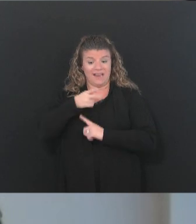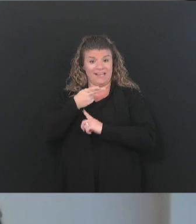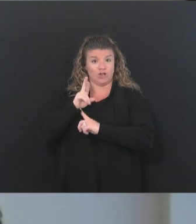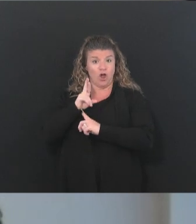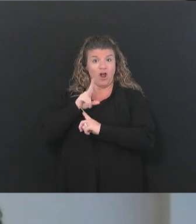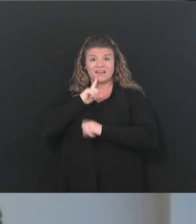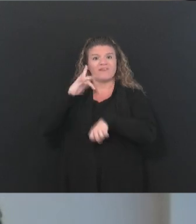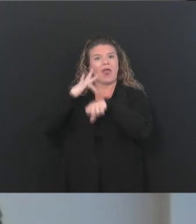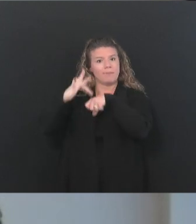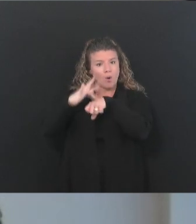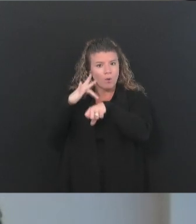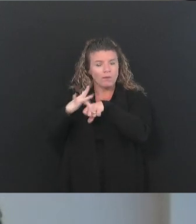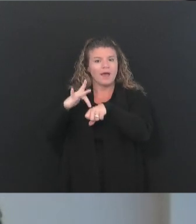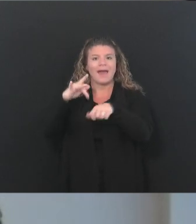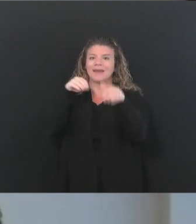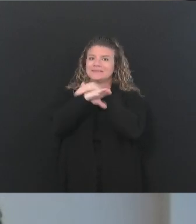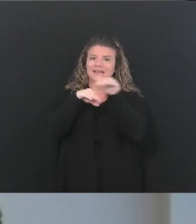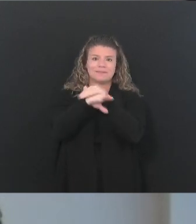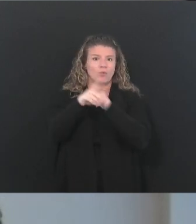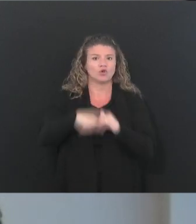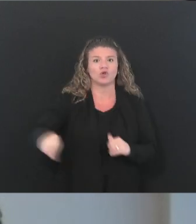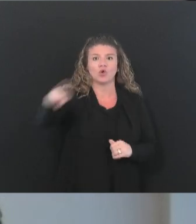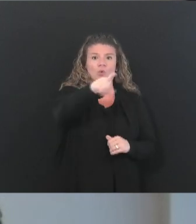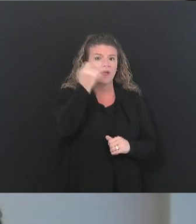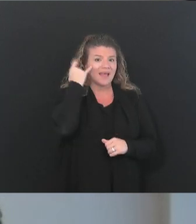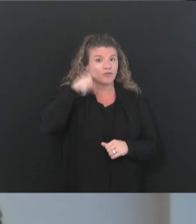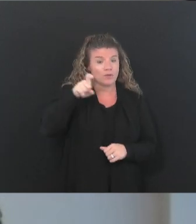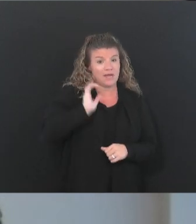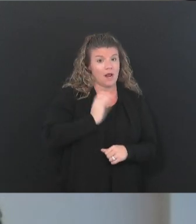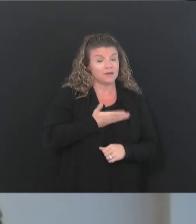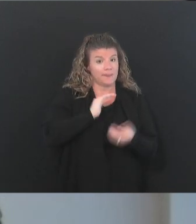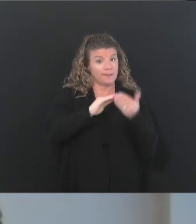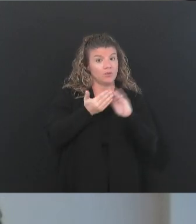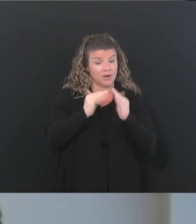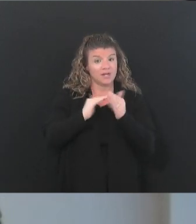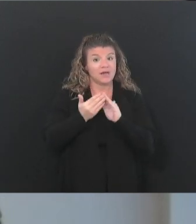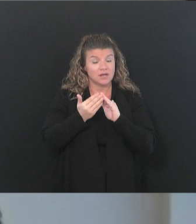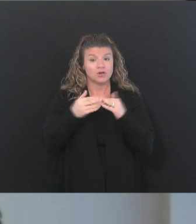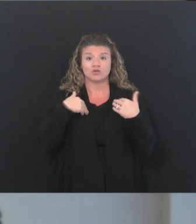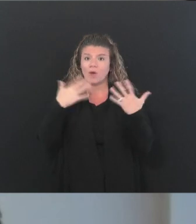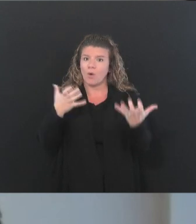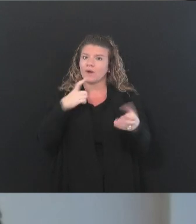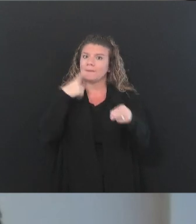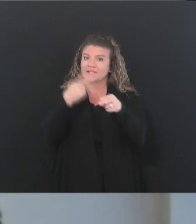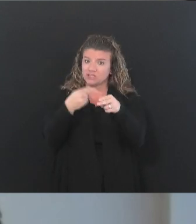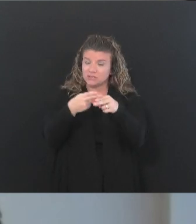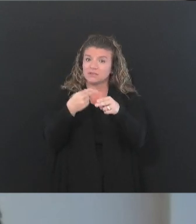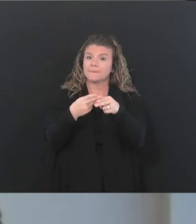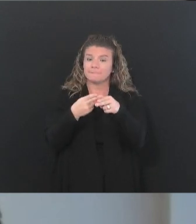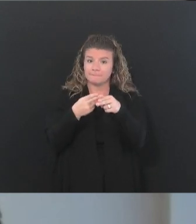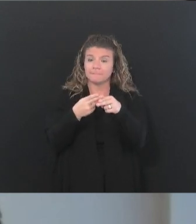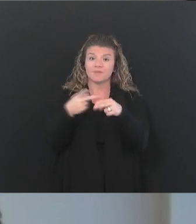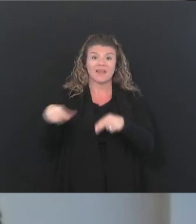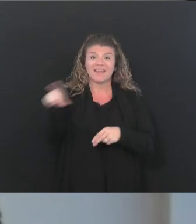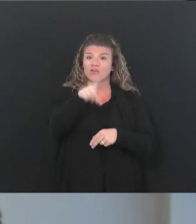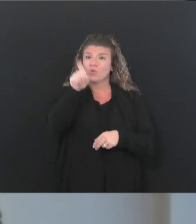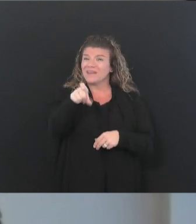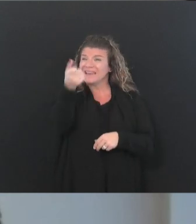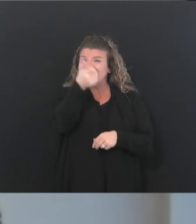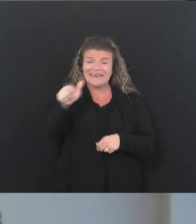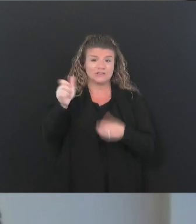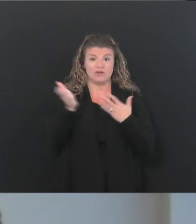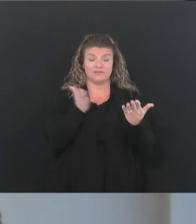be accessible to anyone who needs us in the community. So I want to mention again that if you need